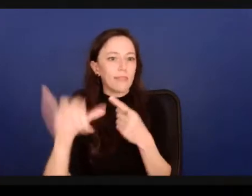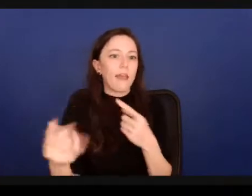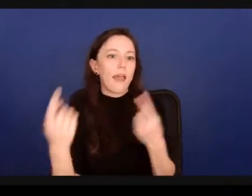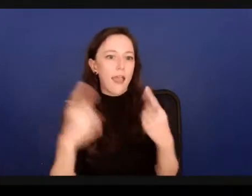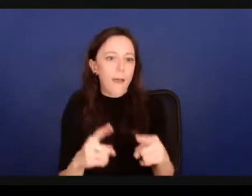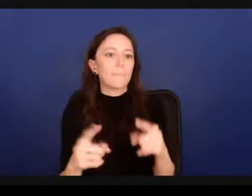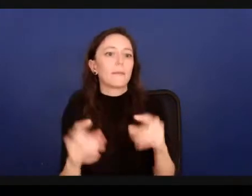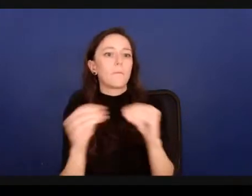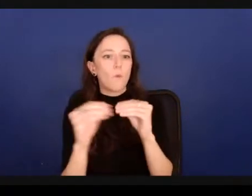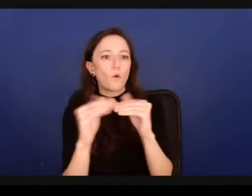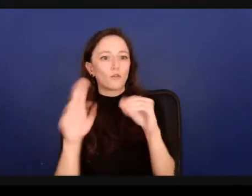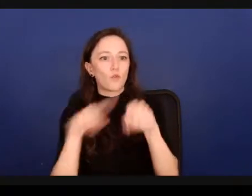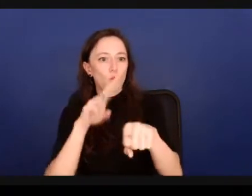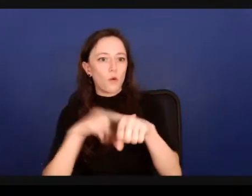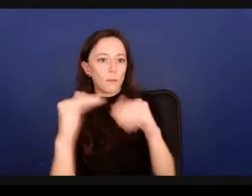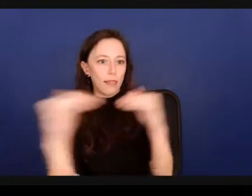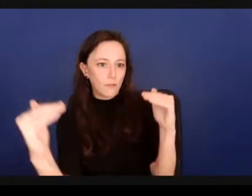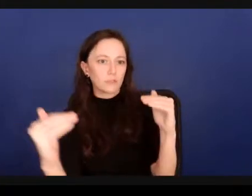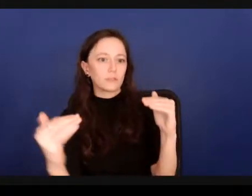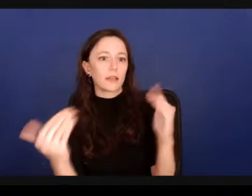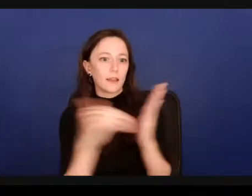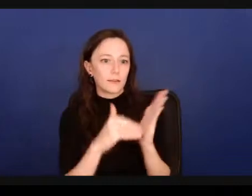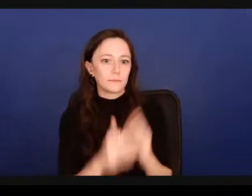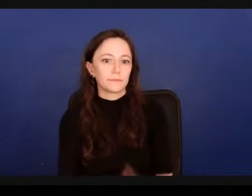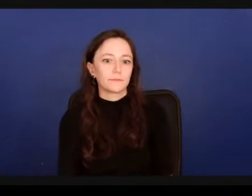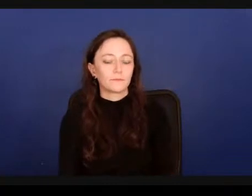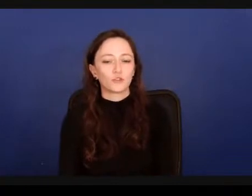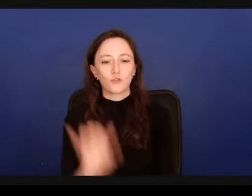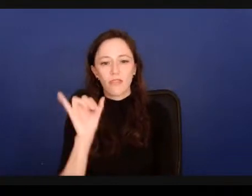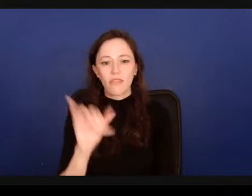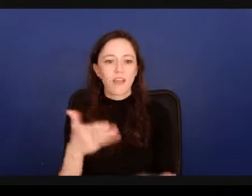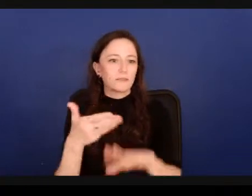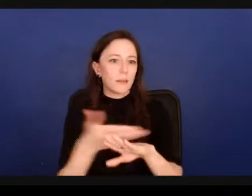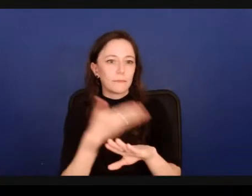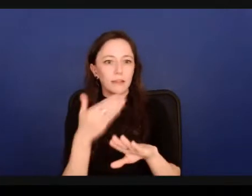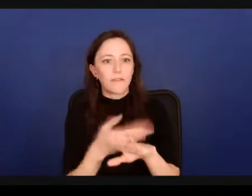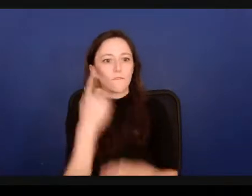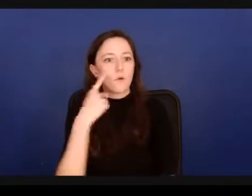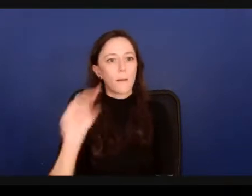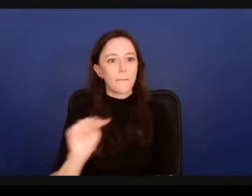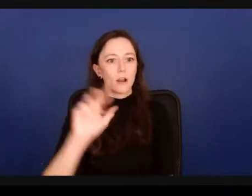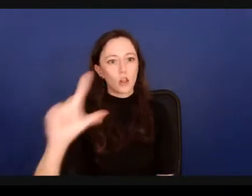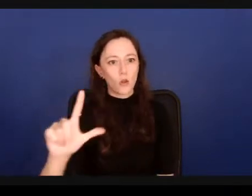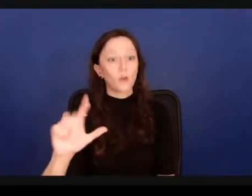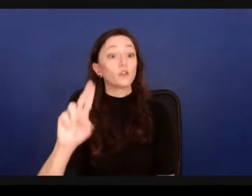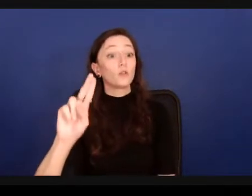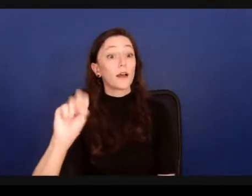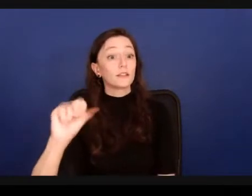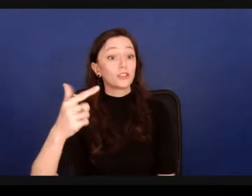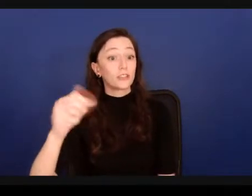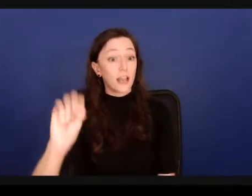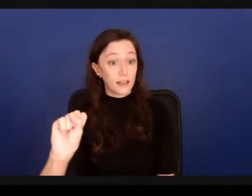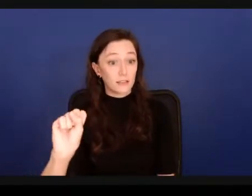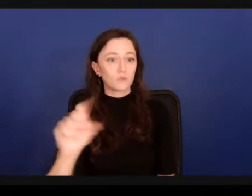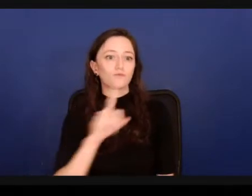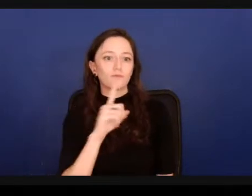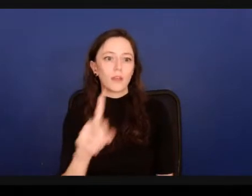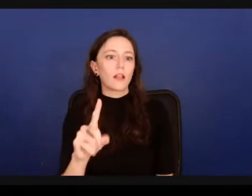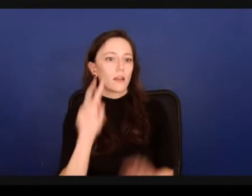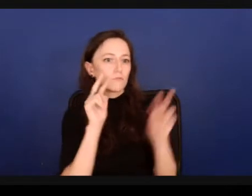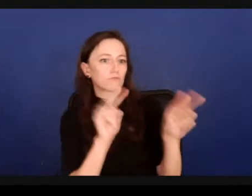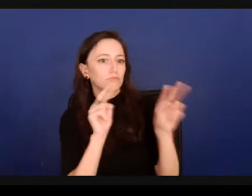So that is the update on Mauna Loa. The USGS monitors more than Mauna Loa, of course. So just to step